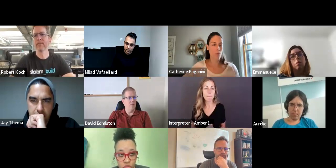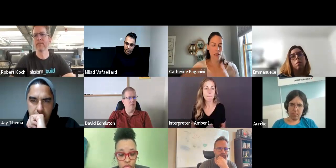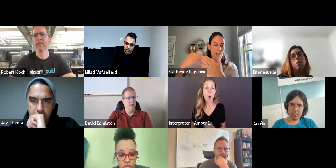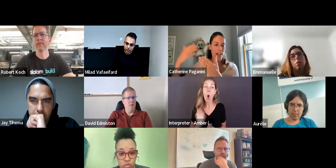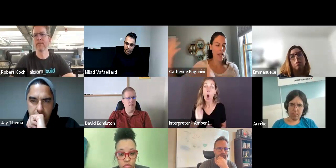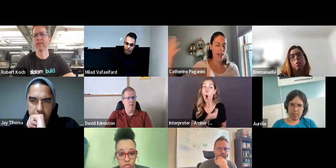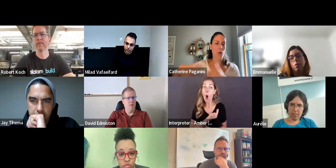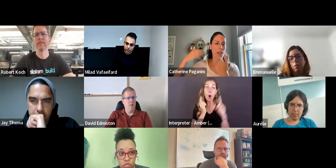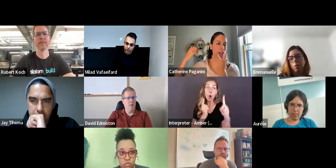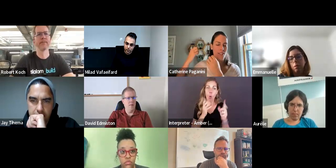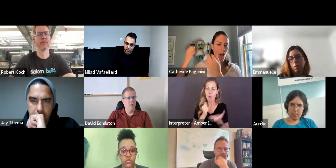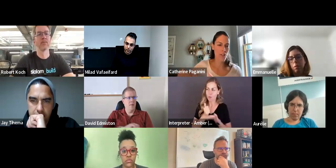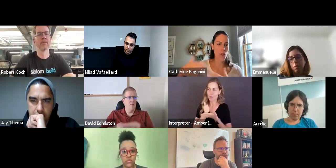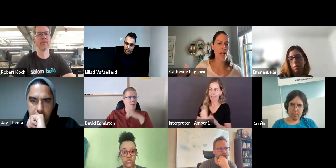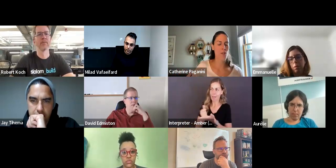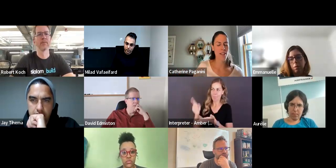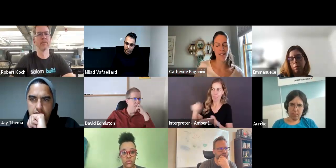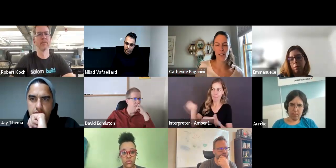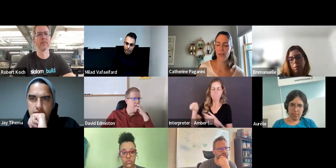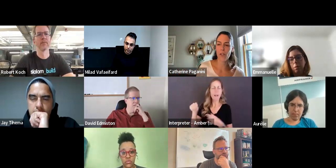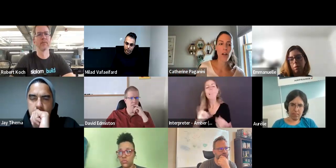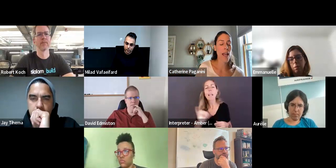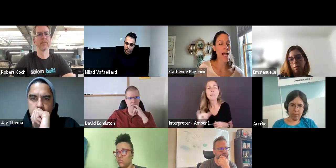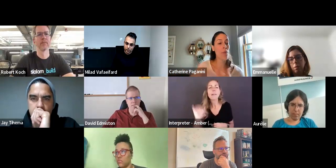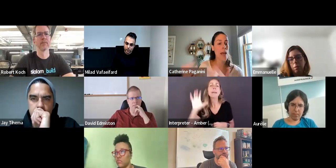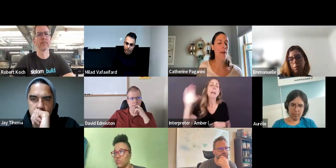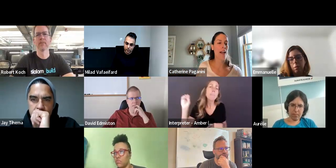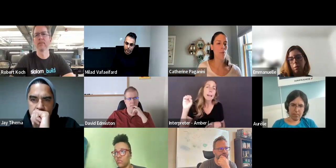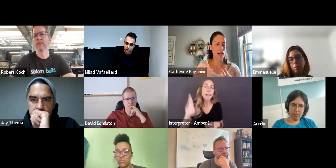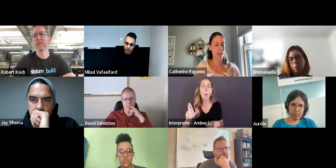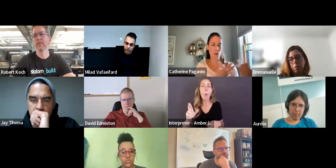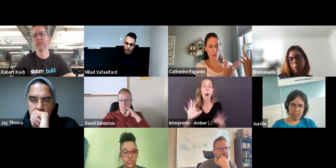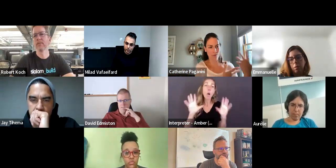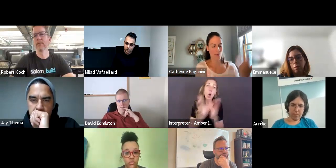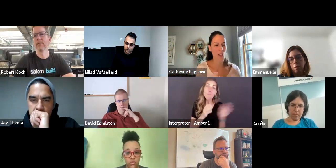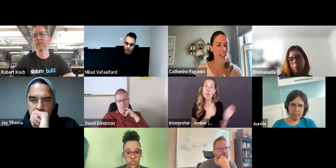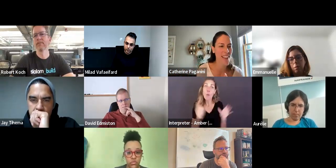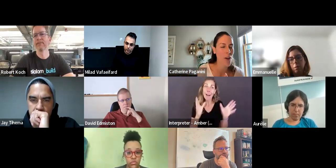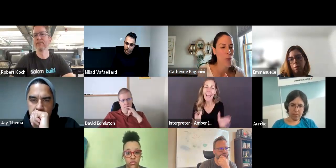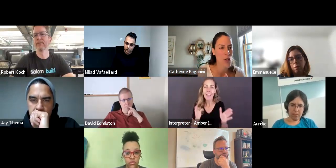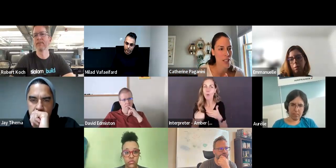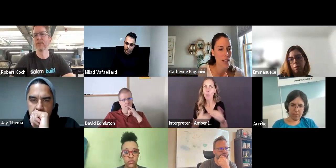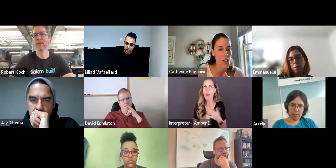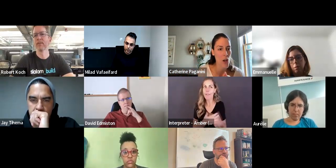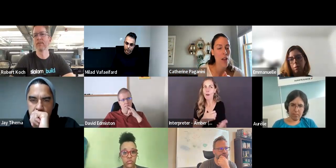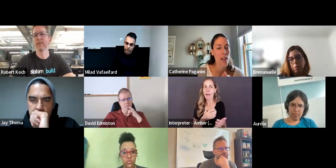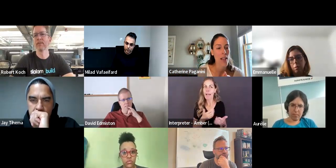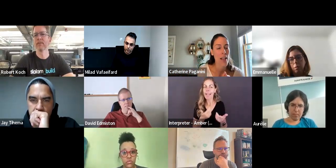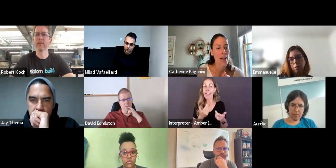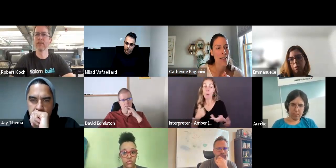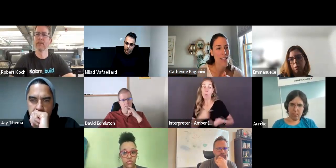them, be it like employers, conference organizers, or so on, help them help us or our community, right?